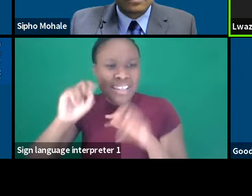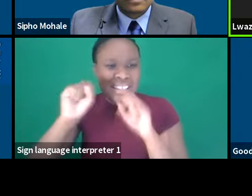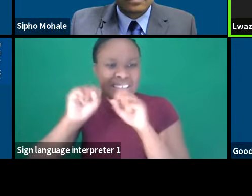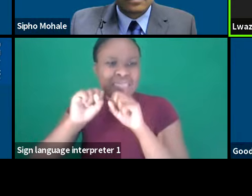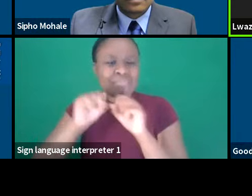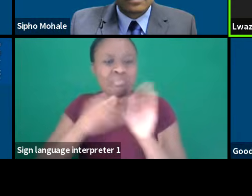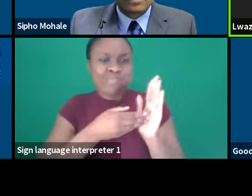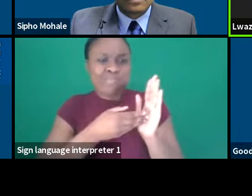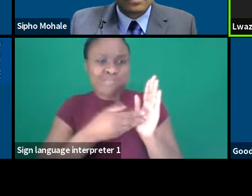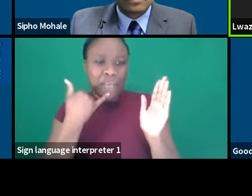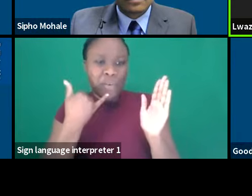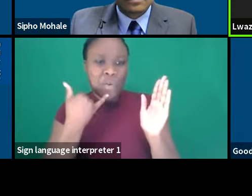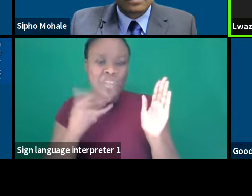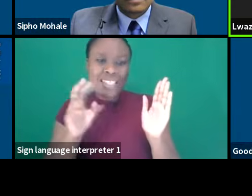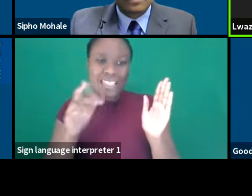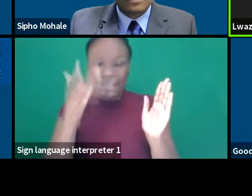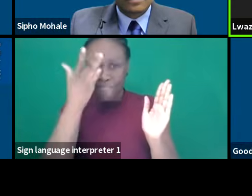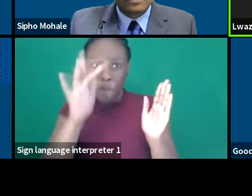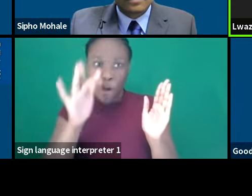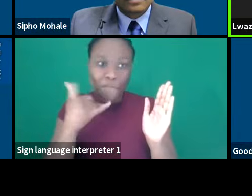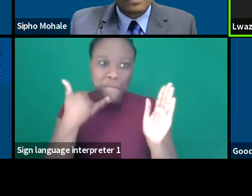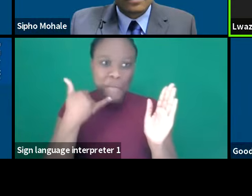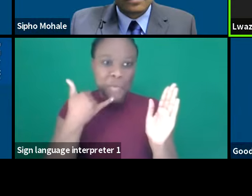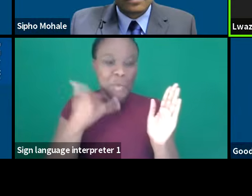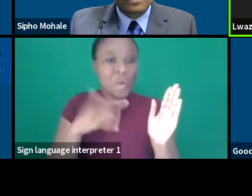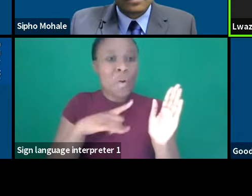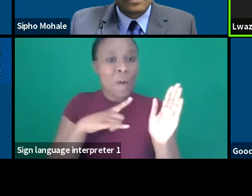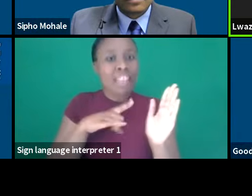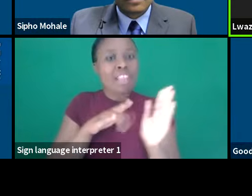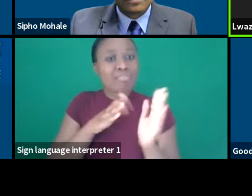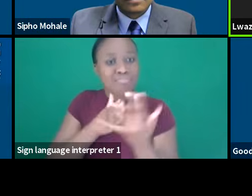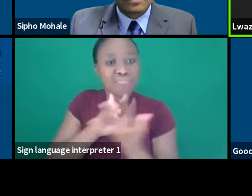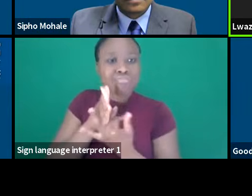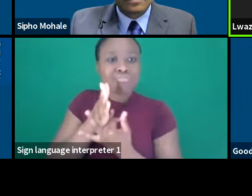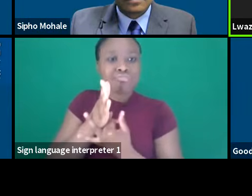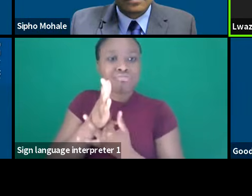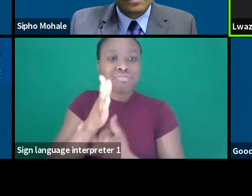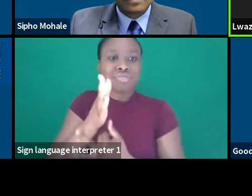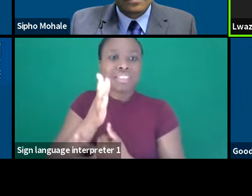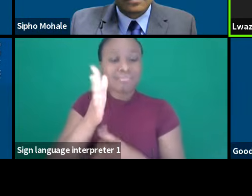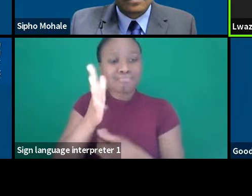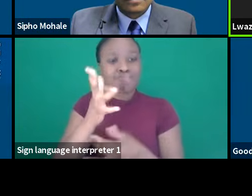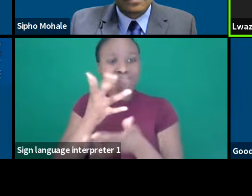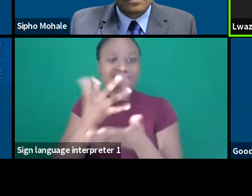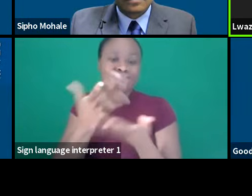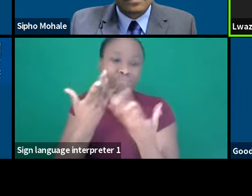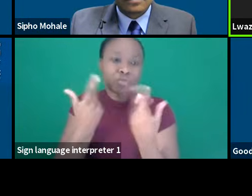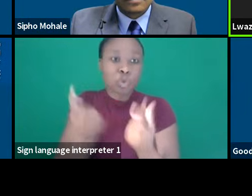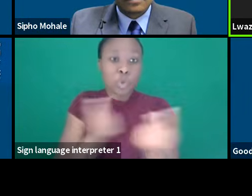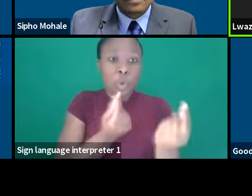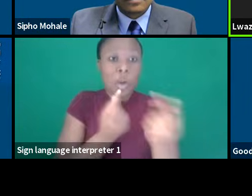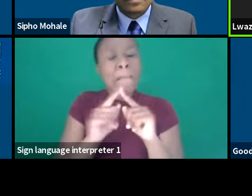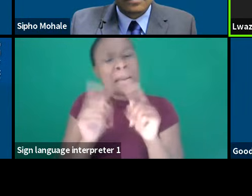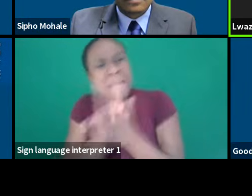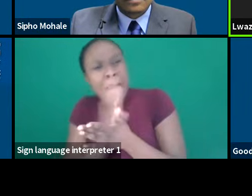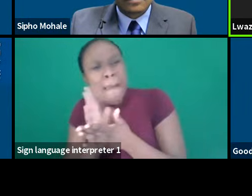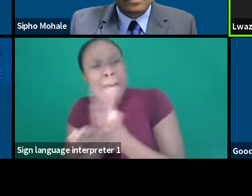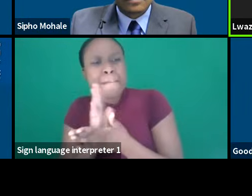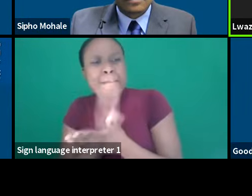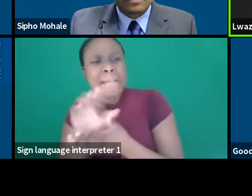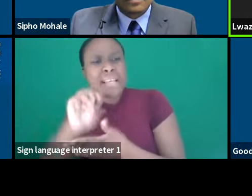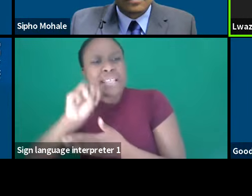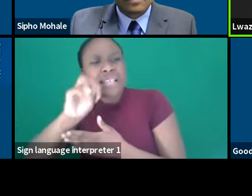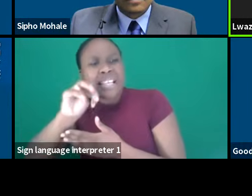we need smartphones in order to be able to engage digitally. Of course, there are certain services that we do offer that you might not